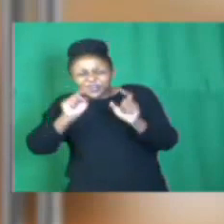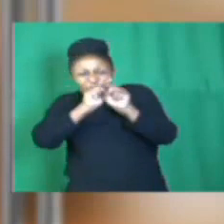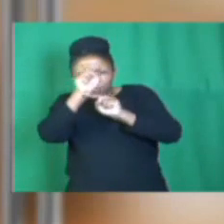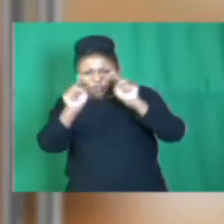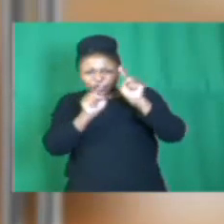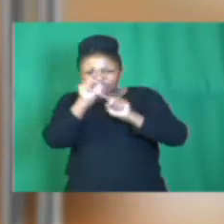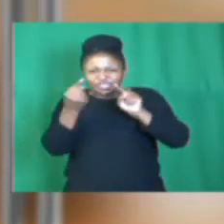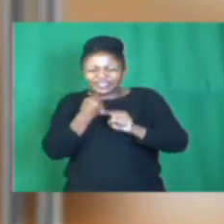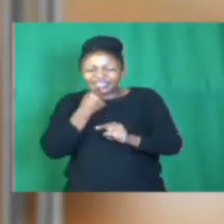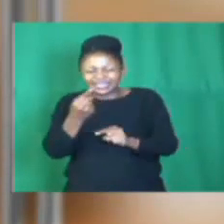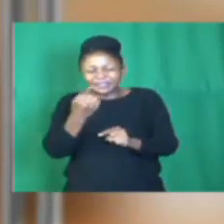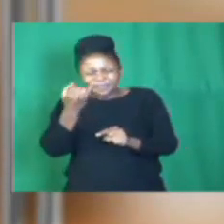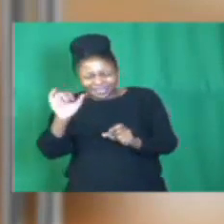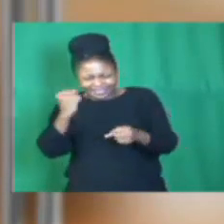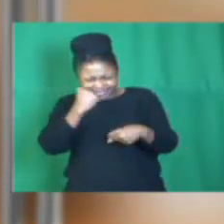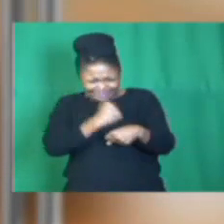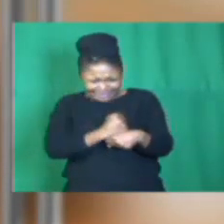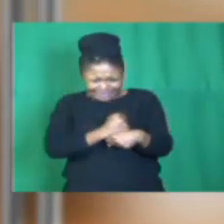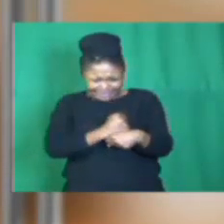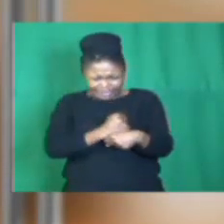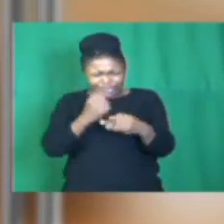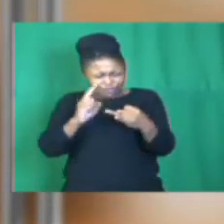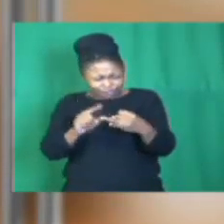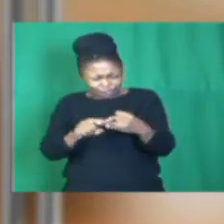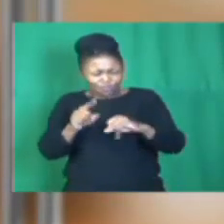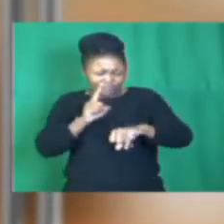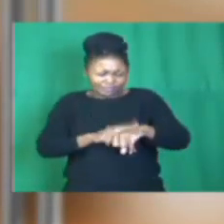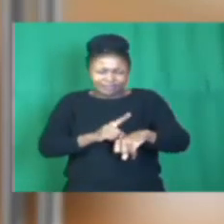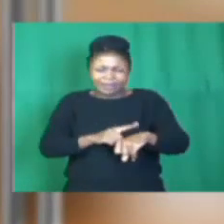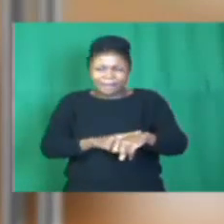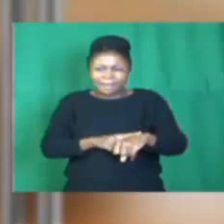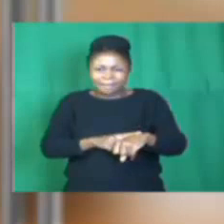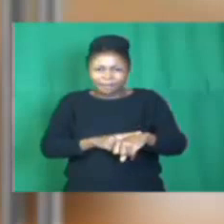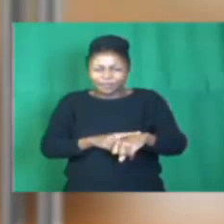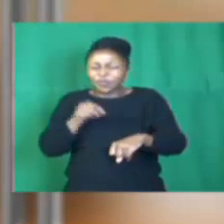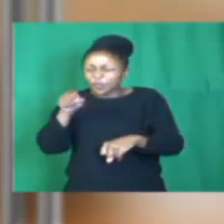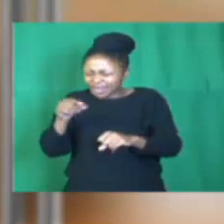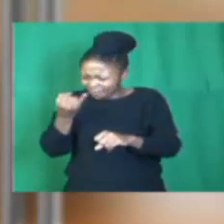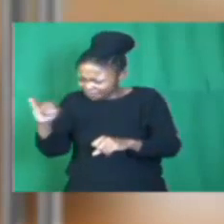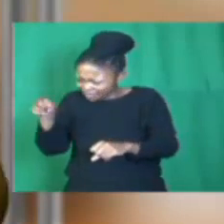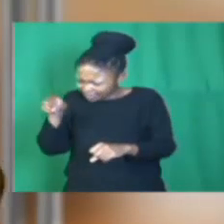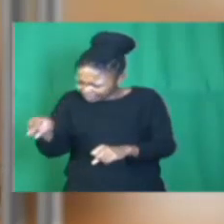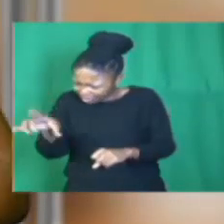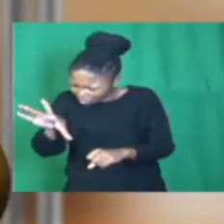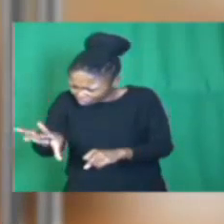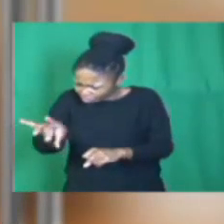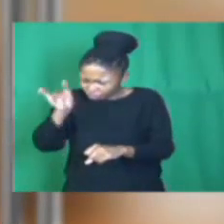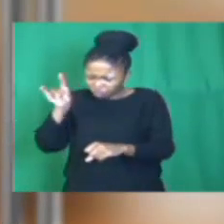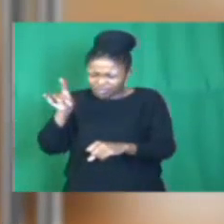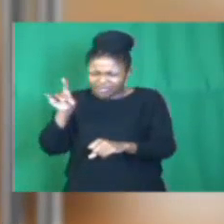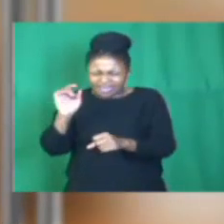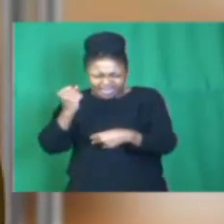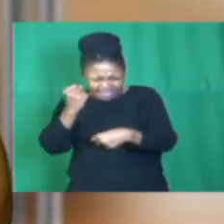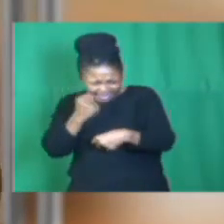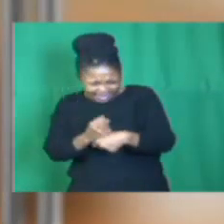the question. So you don't just go to the passage and pick it as it is. So this one would have 2 aspects.